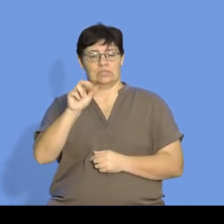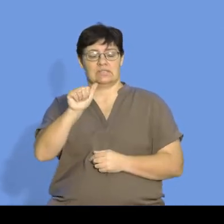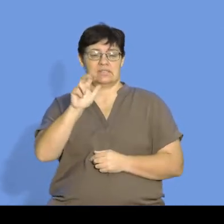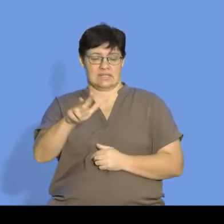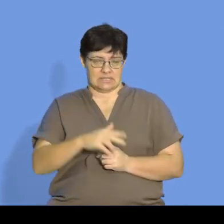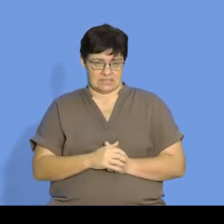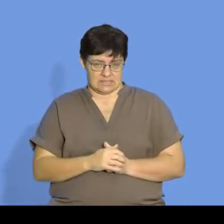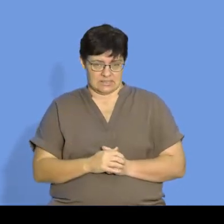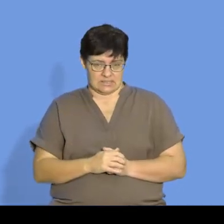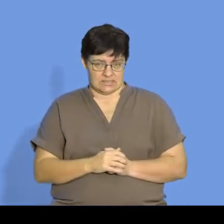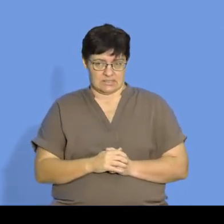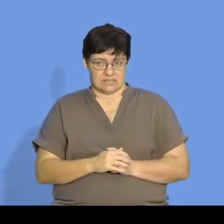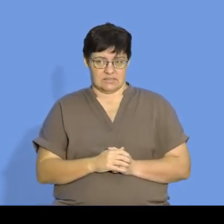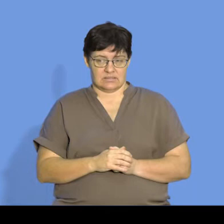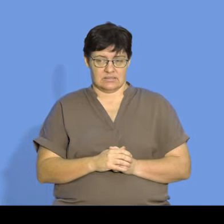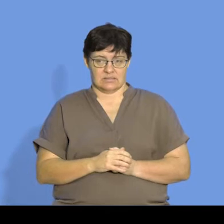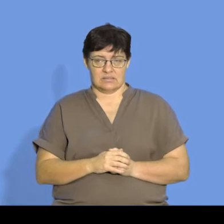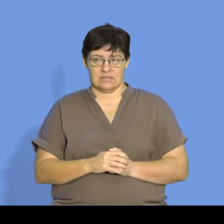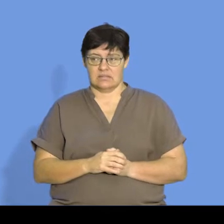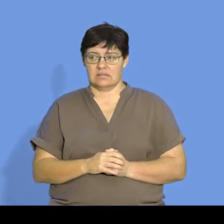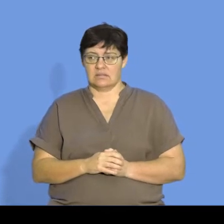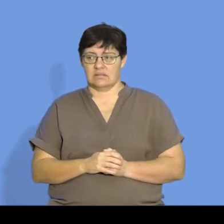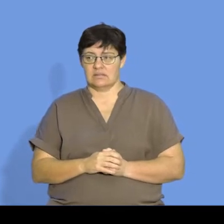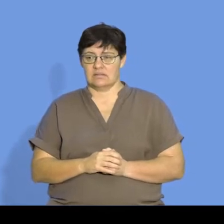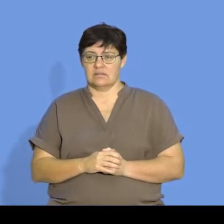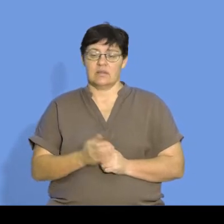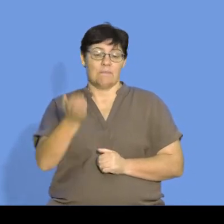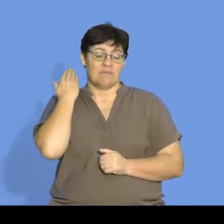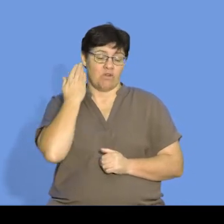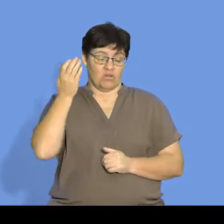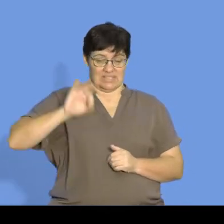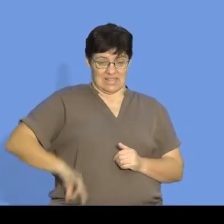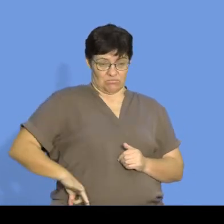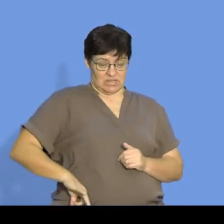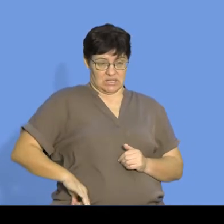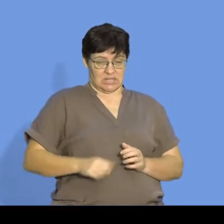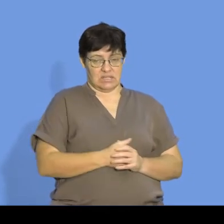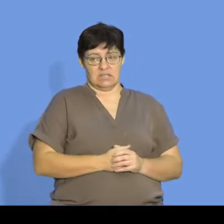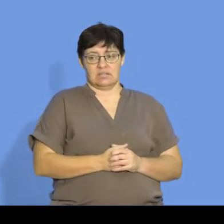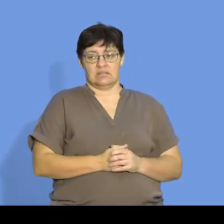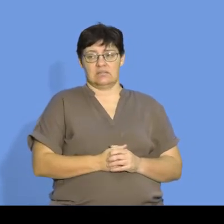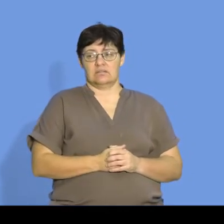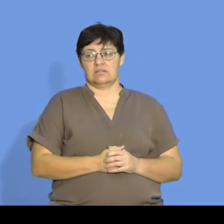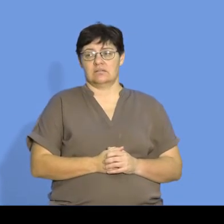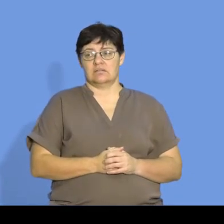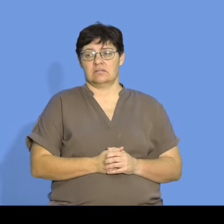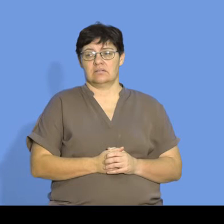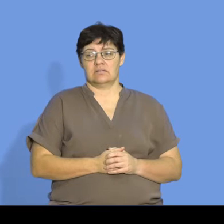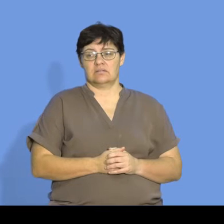the 2268. The point that I'm trying to illustrate to you here is, take the previous salary, which was